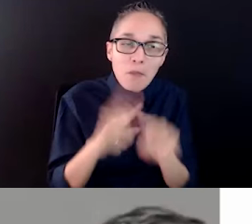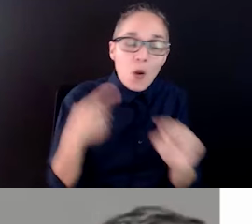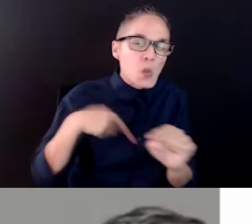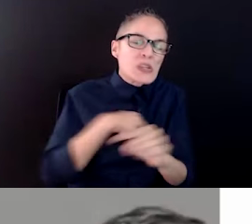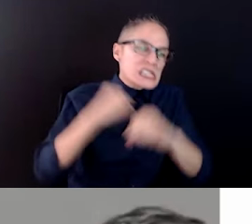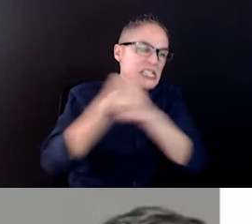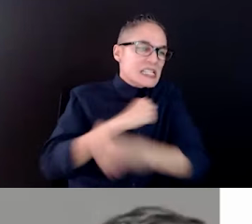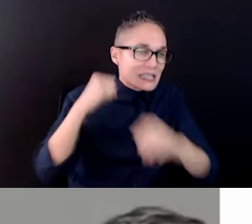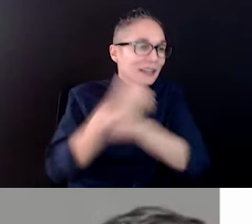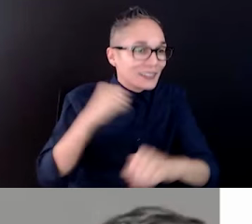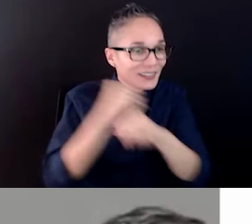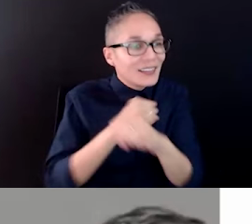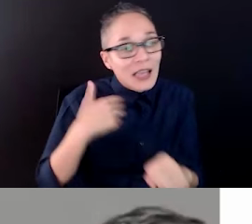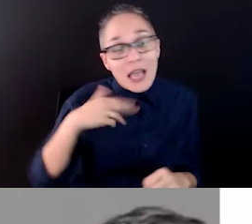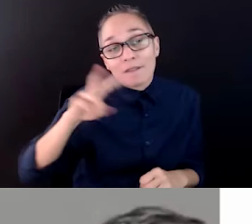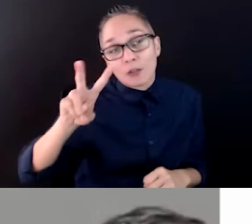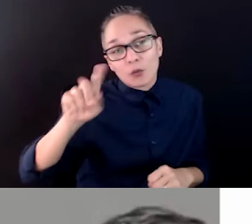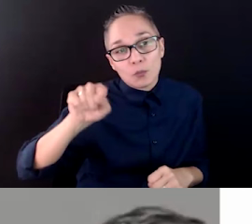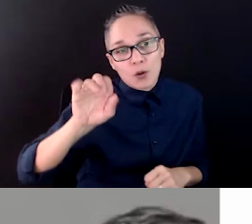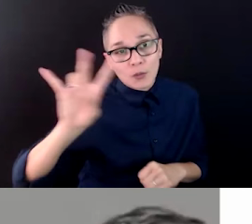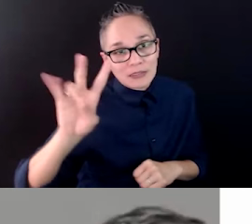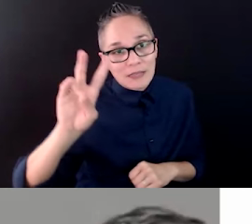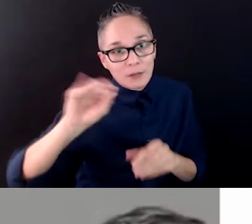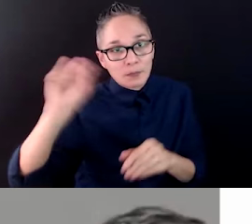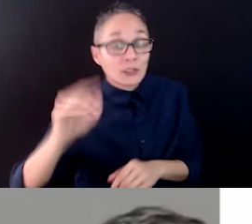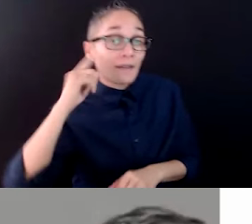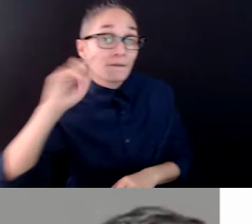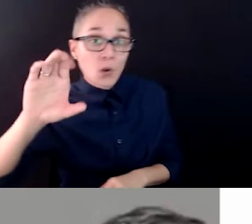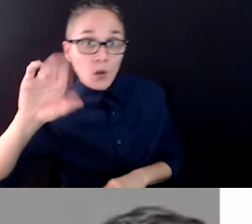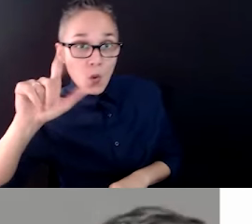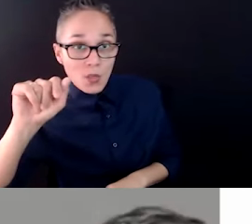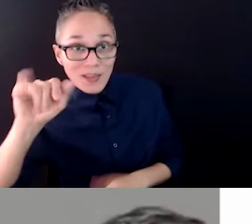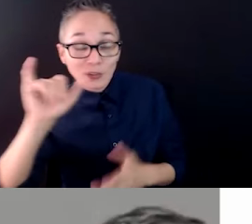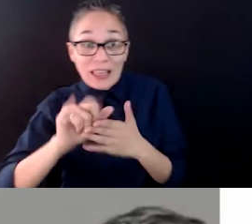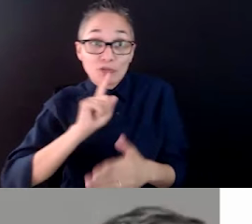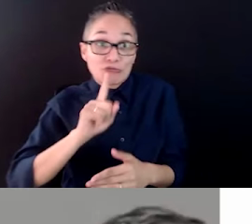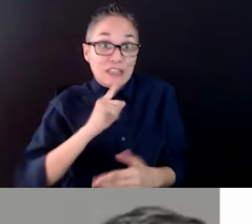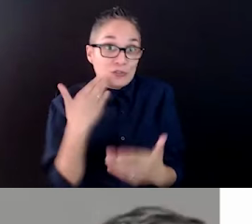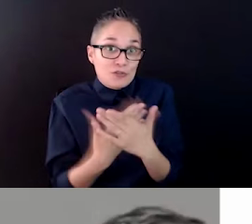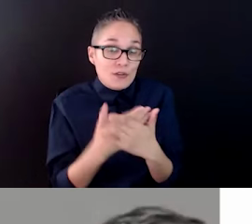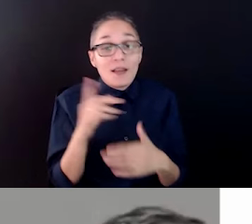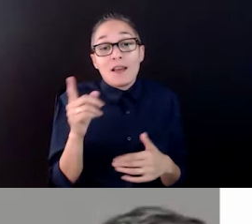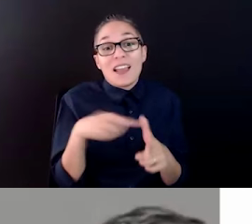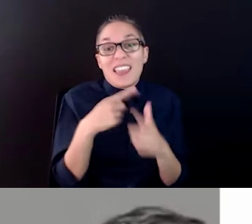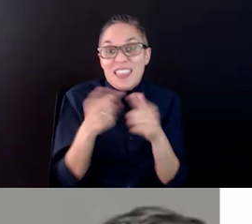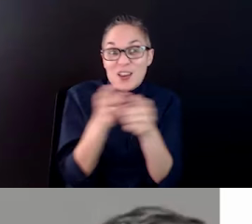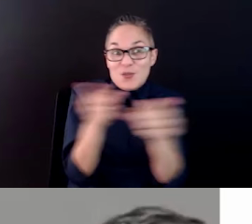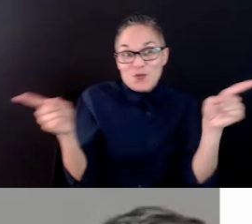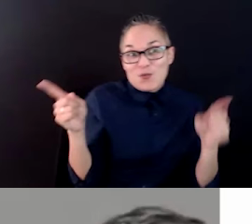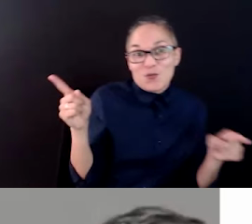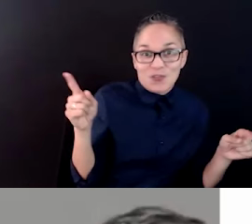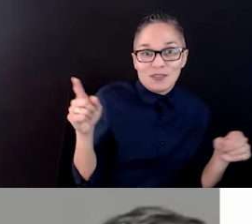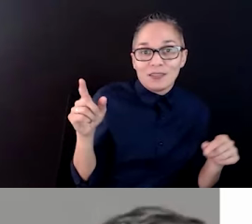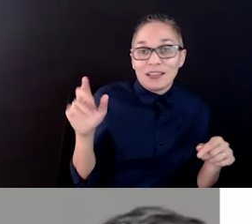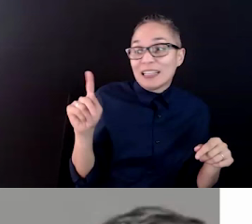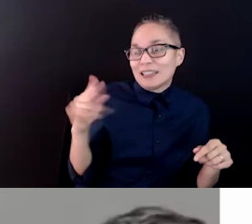have the 2.07% COLA for us. So that was really, really good. And then you guys. Yeah, that was the